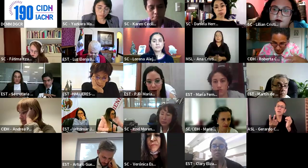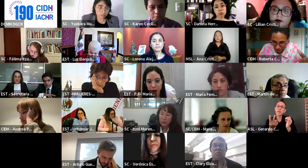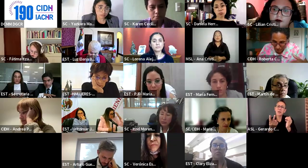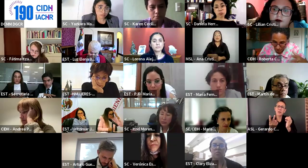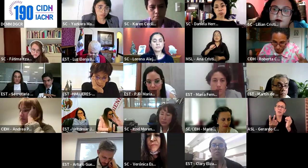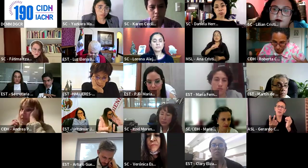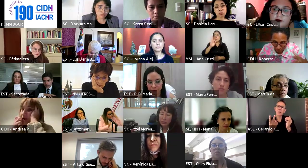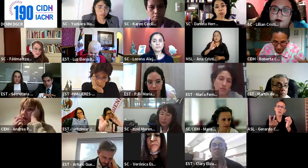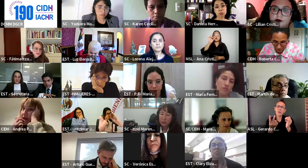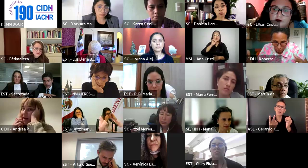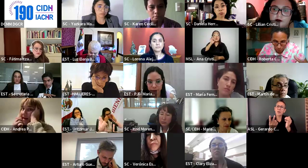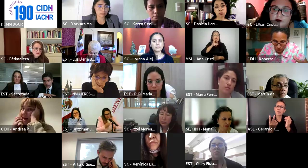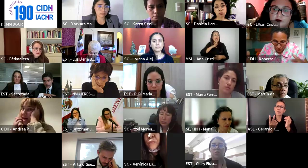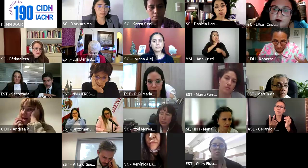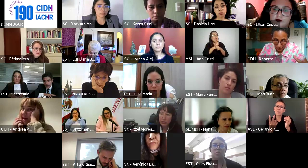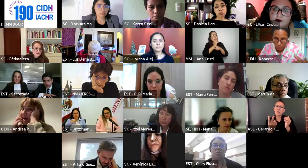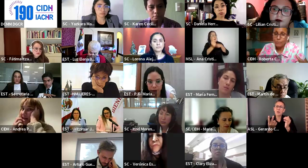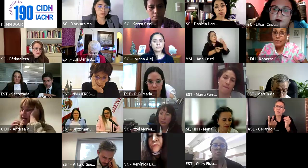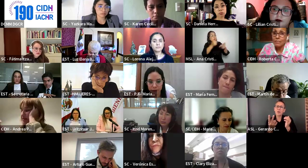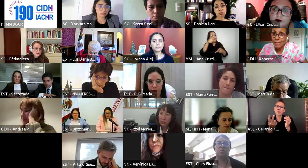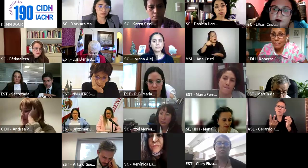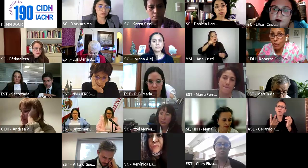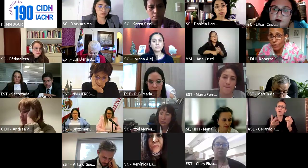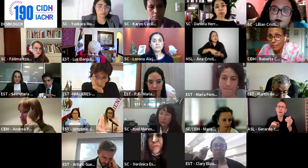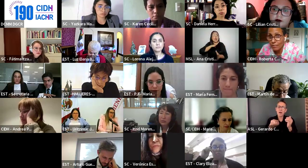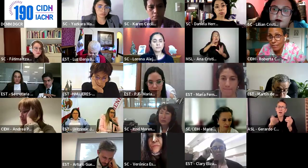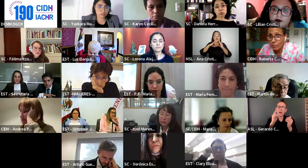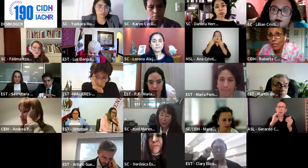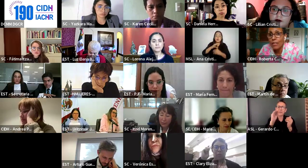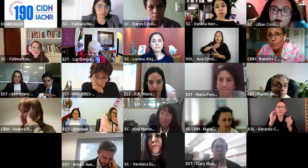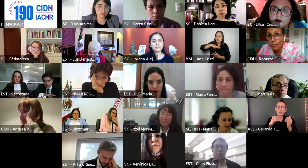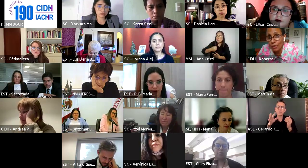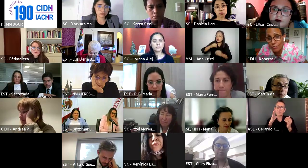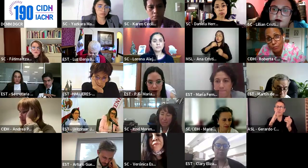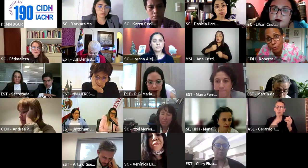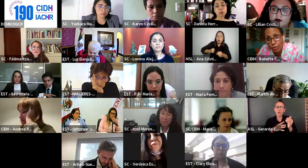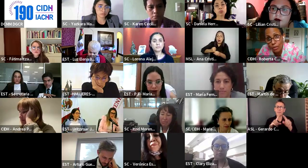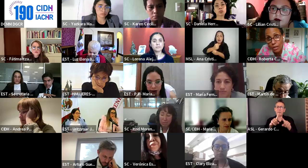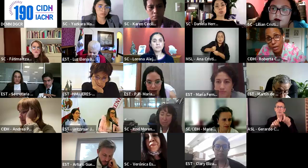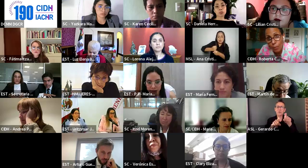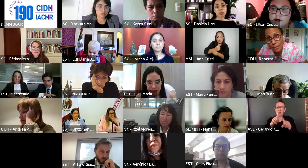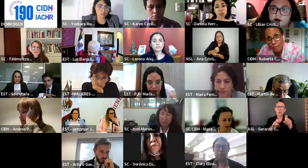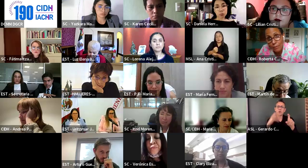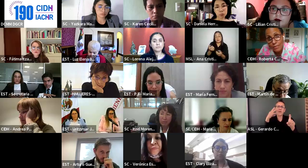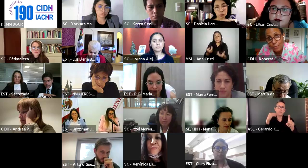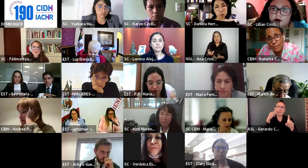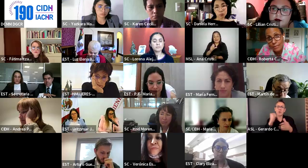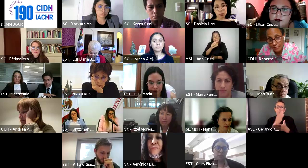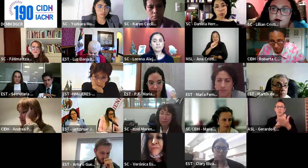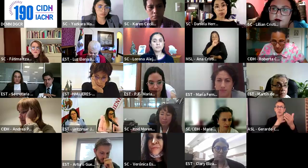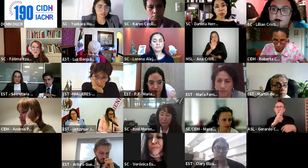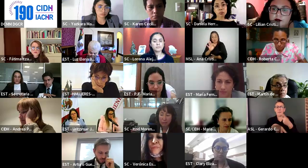having experienced some form of violence or abuse in their lives. That's a lot. That's 3 out of 4 women living